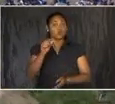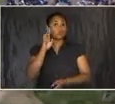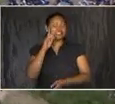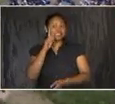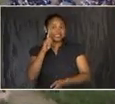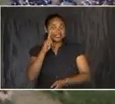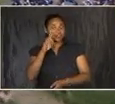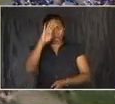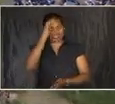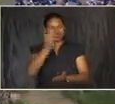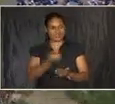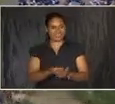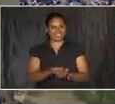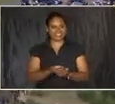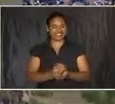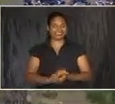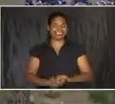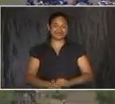tokongo.